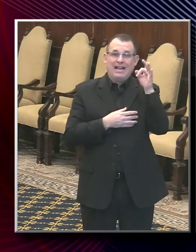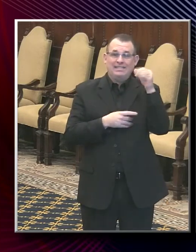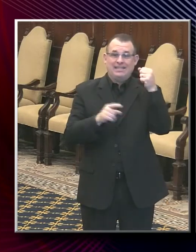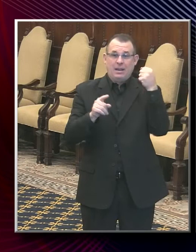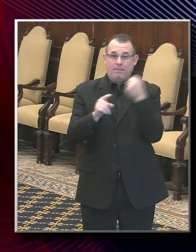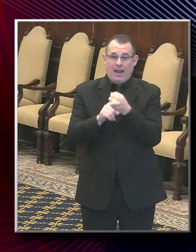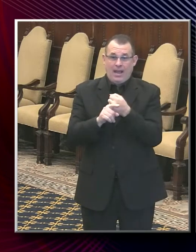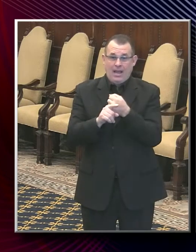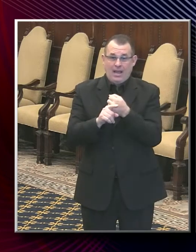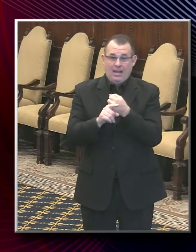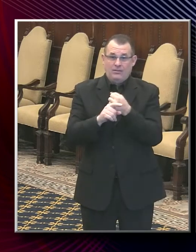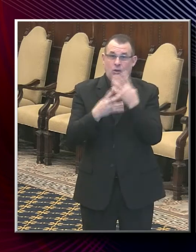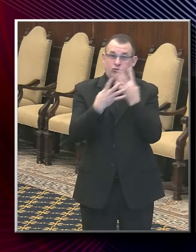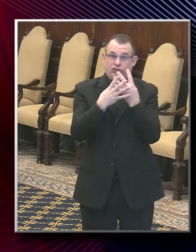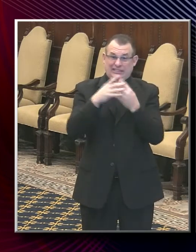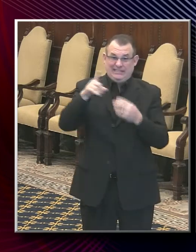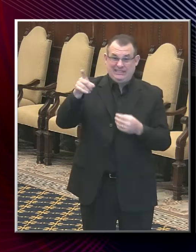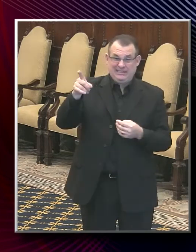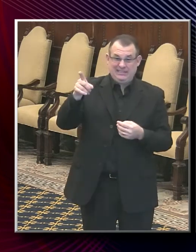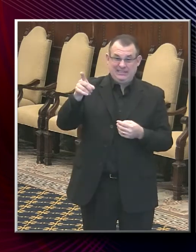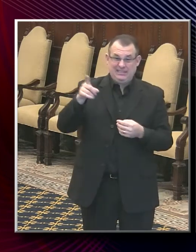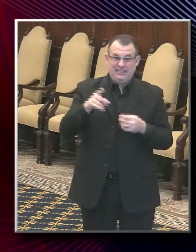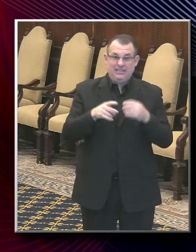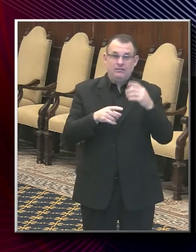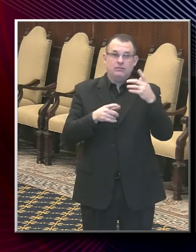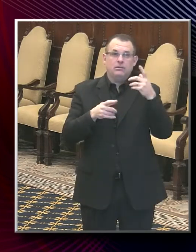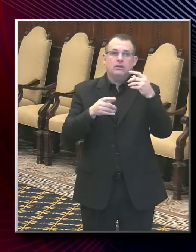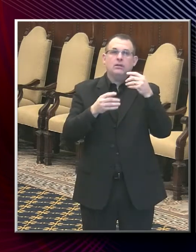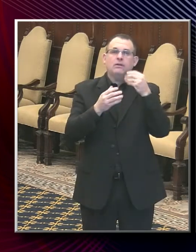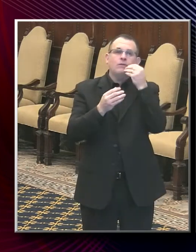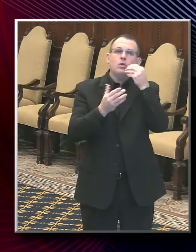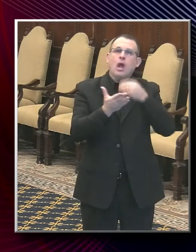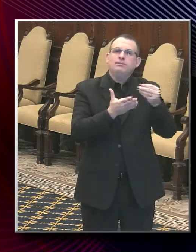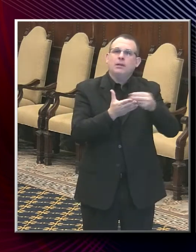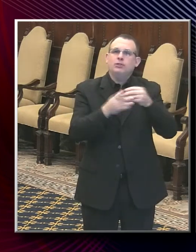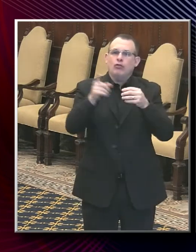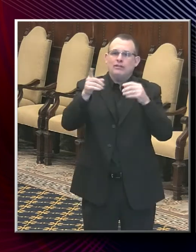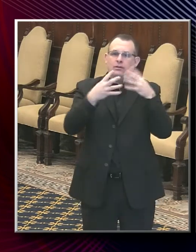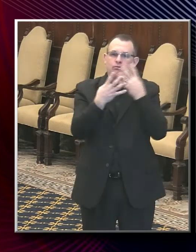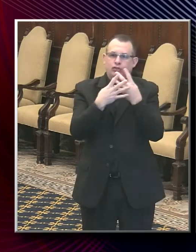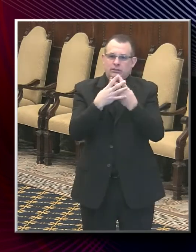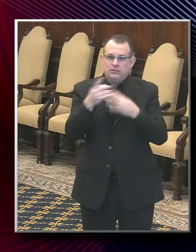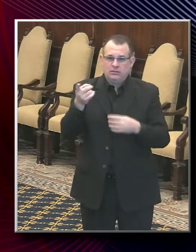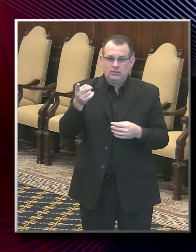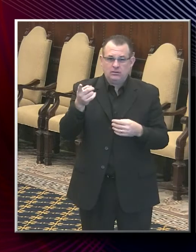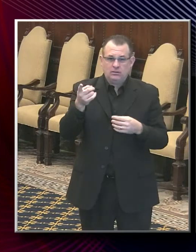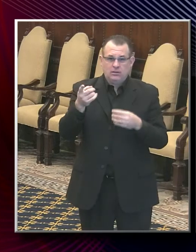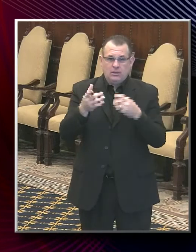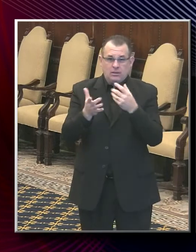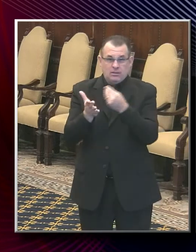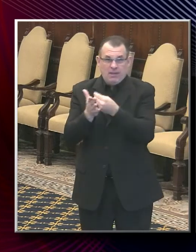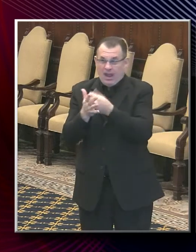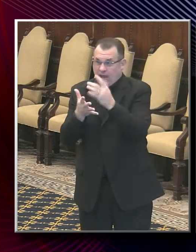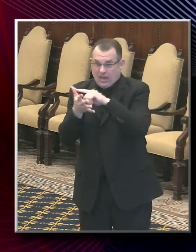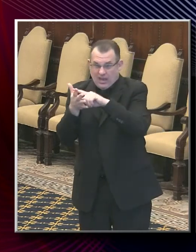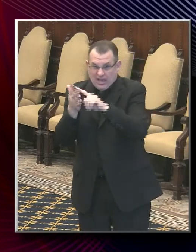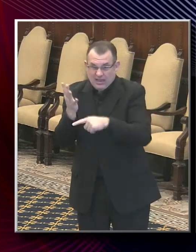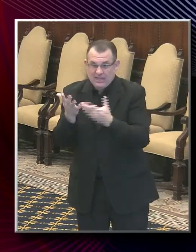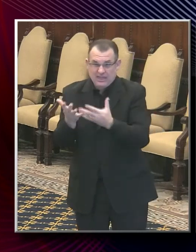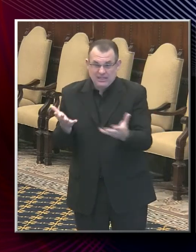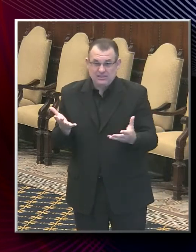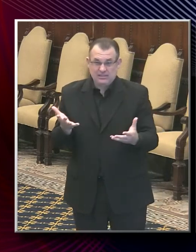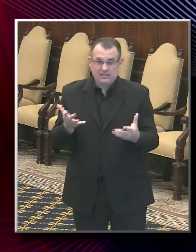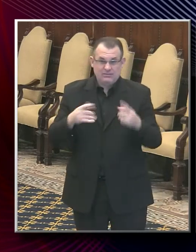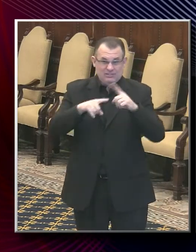supply chain? Has there been any delay in inmates receiving their purchased items? Many incarcerated people depend